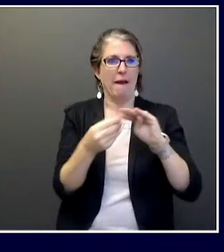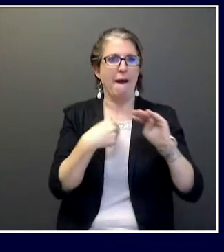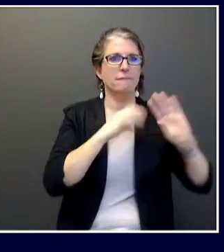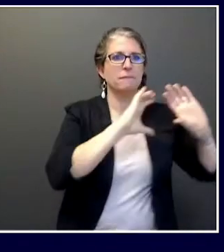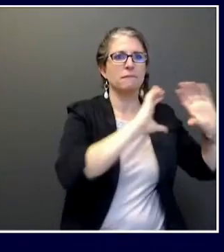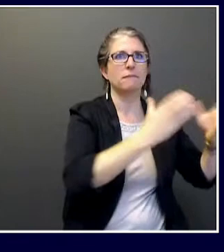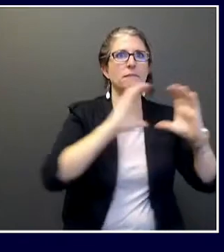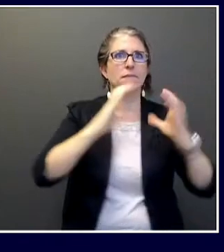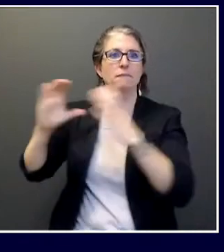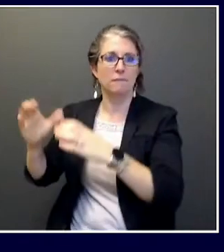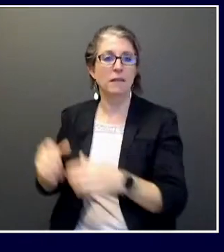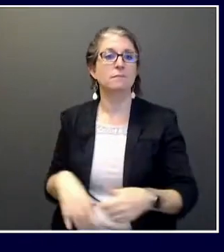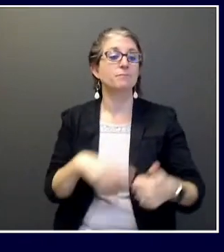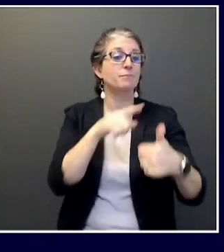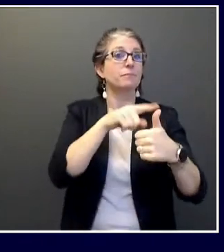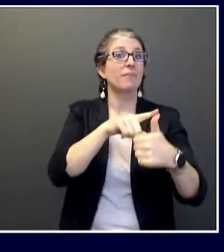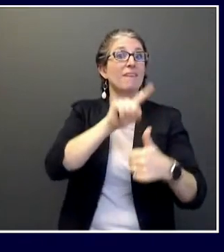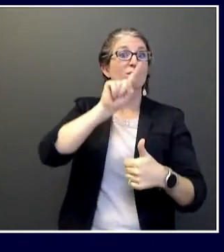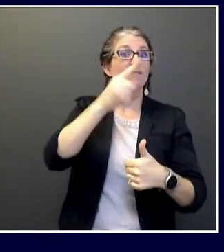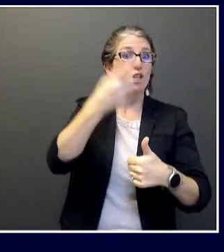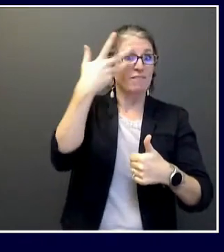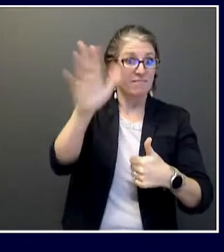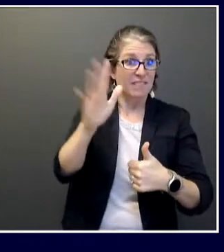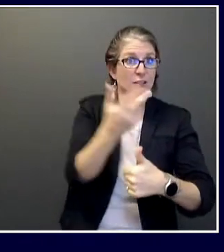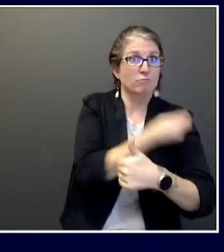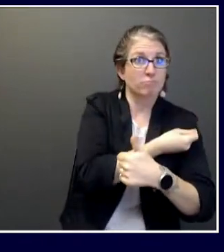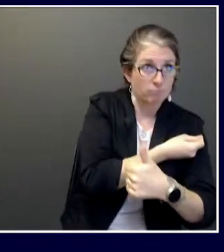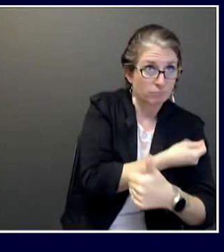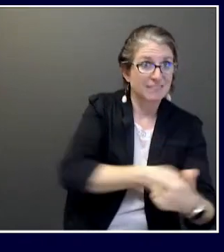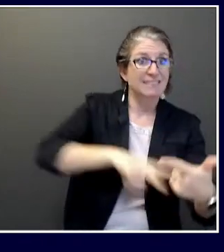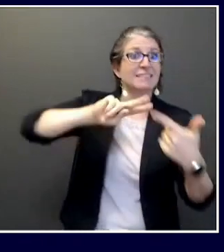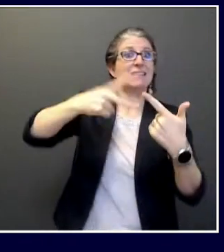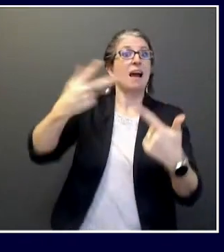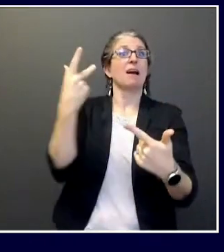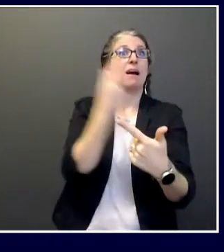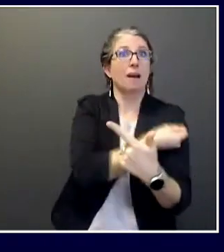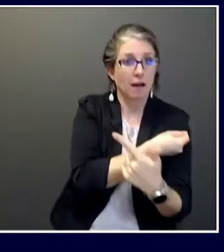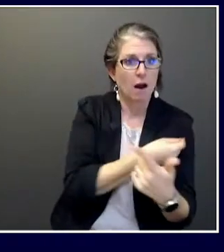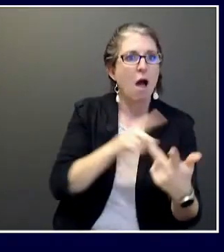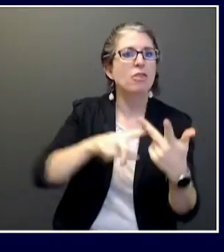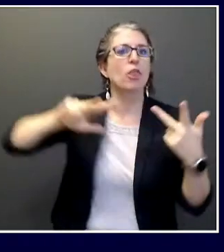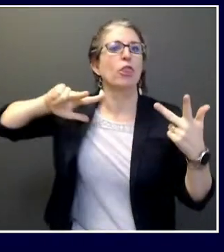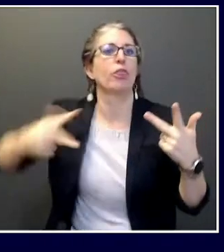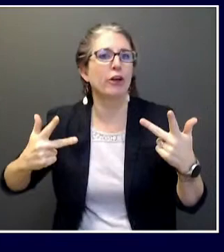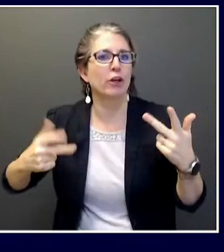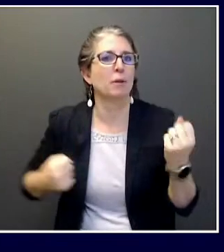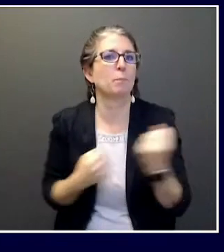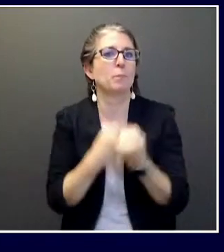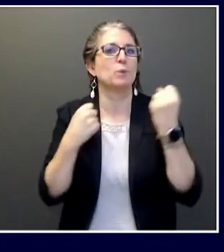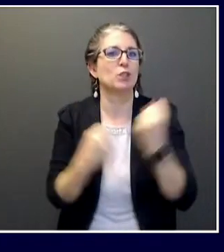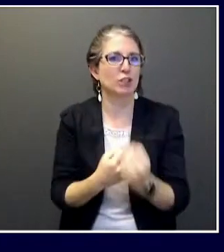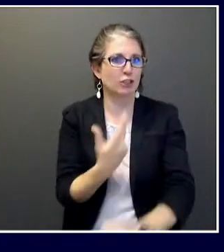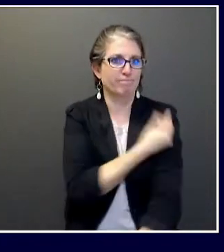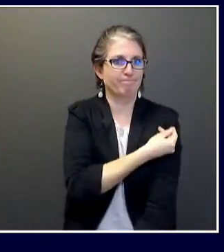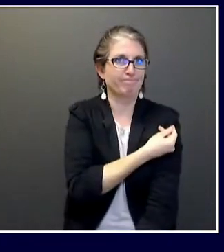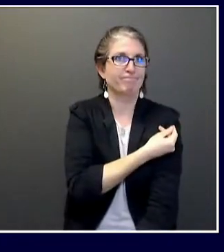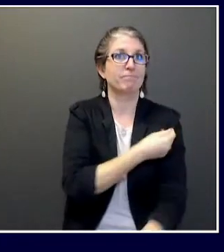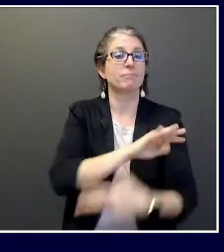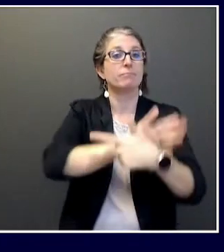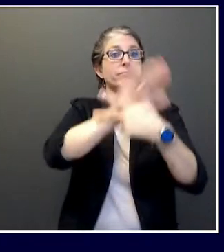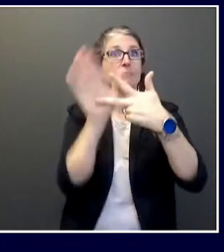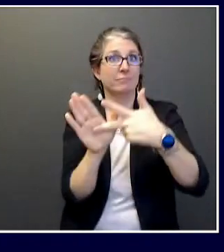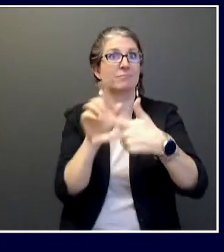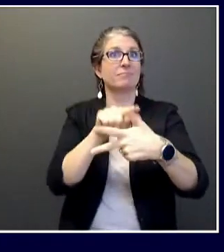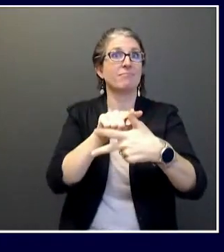doses. Of that 3,900 on average right now we're doing, about 588